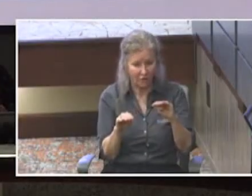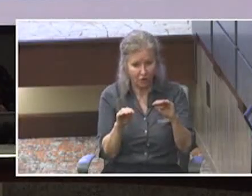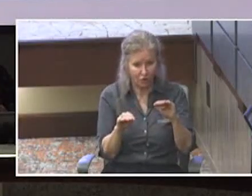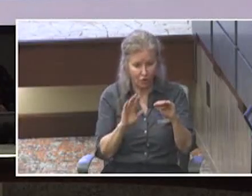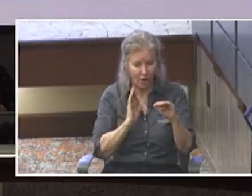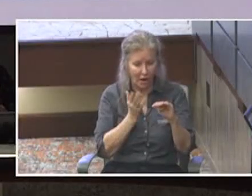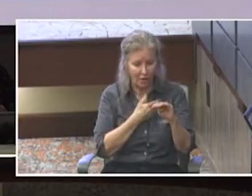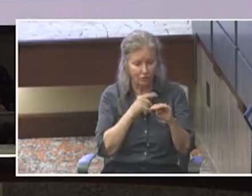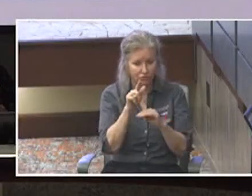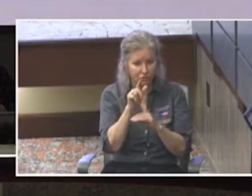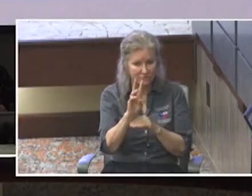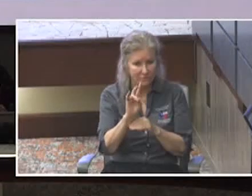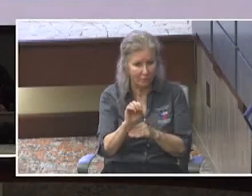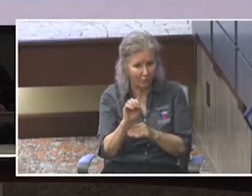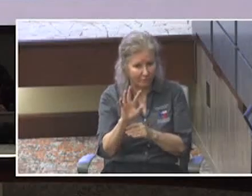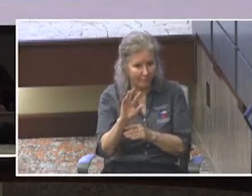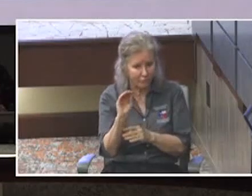our